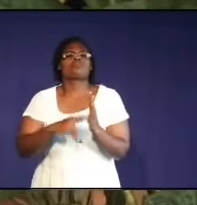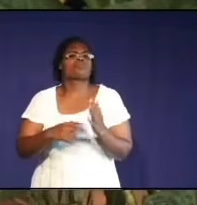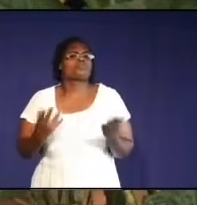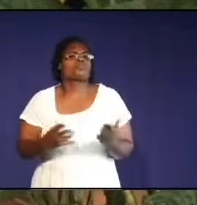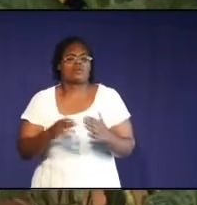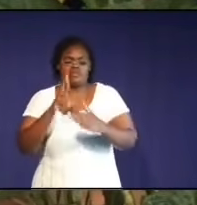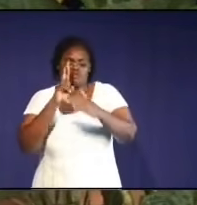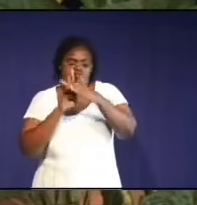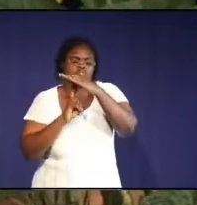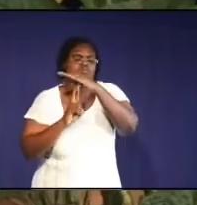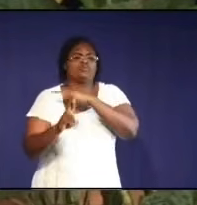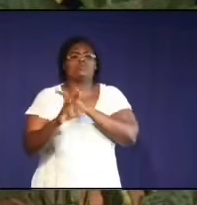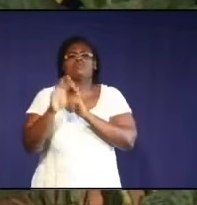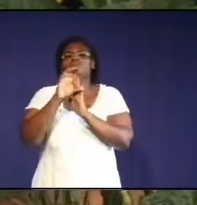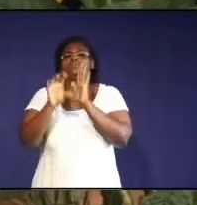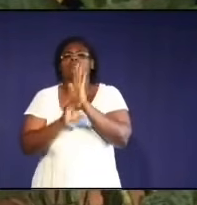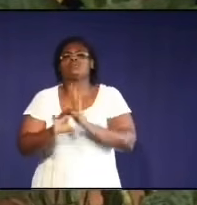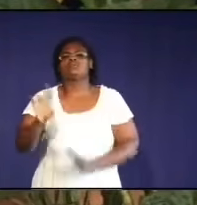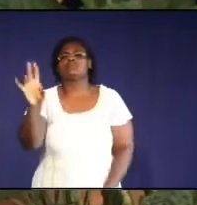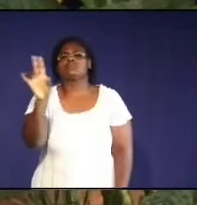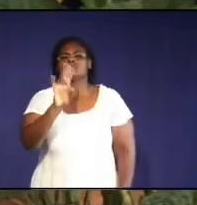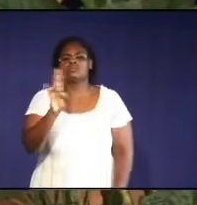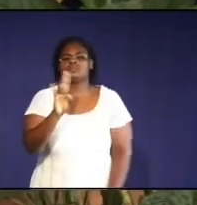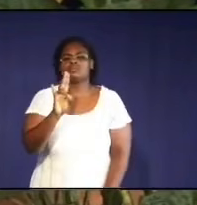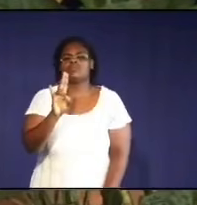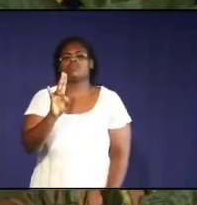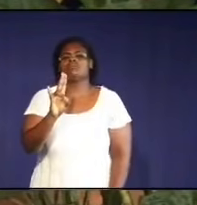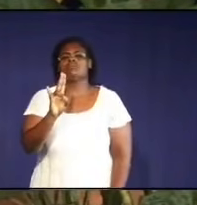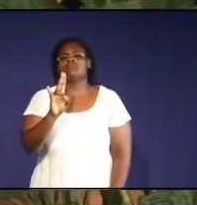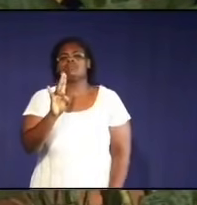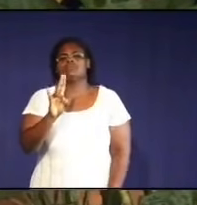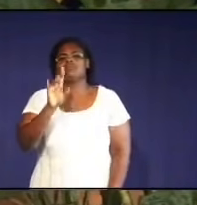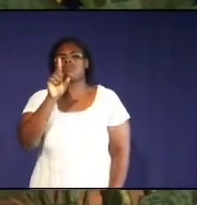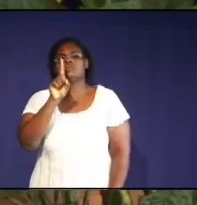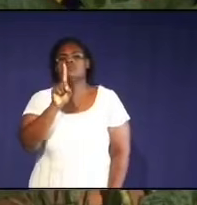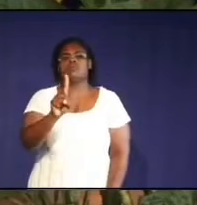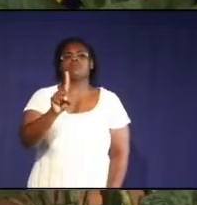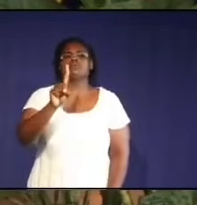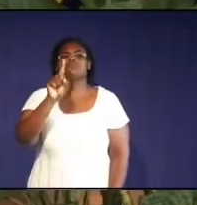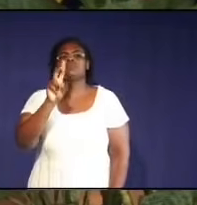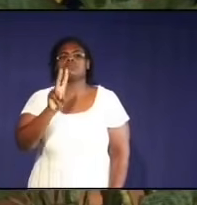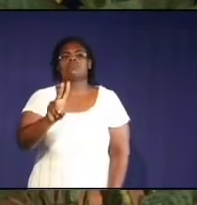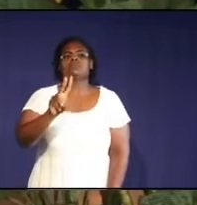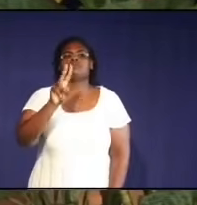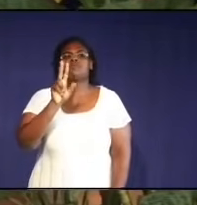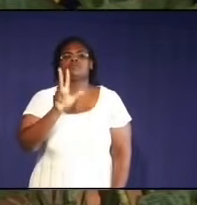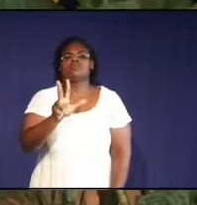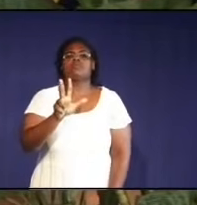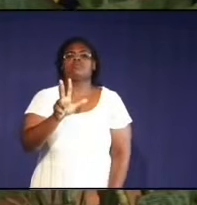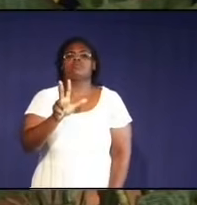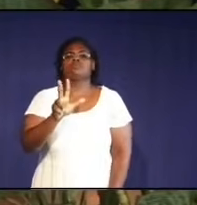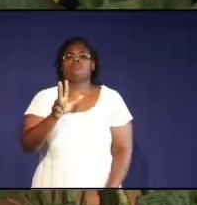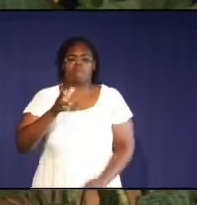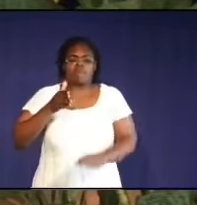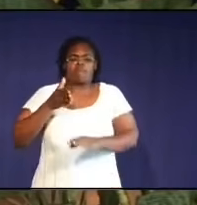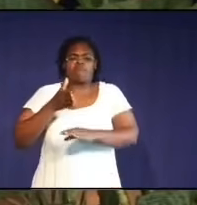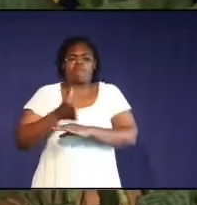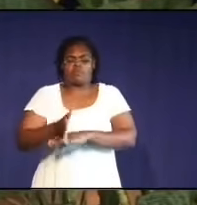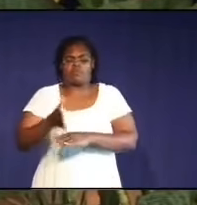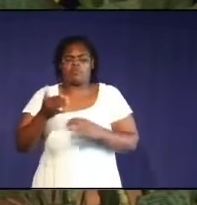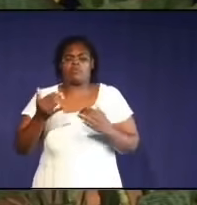Revelation chapter 7? We will read 1, 2, and 3. After